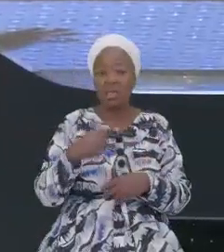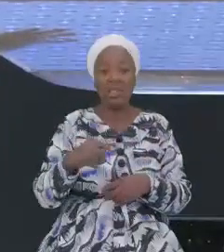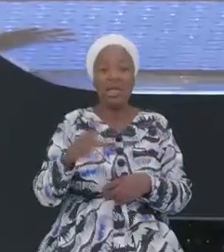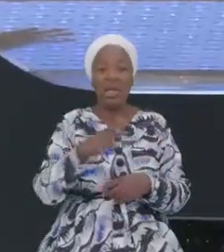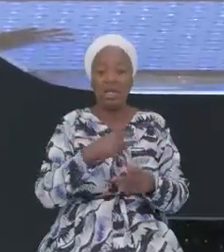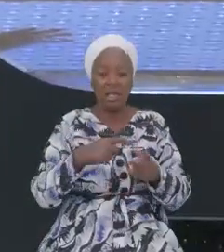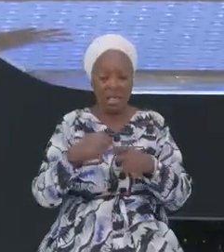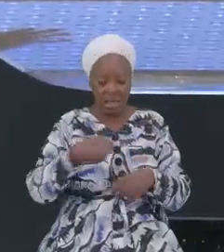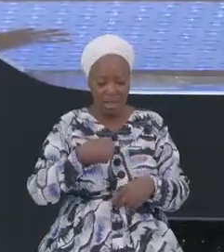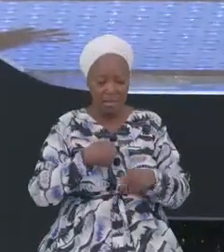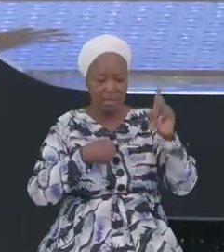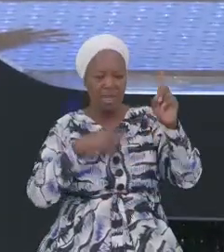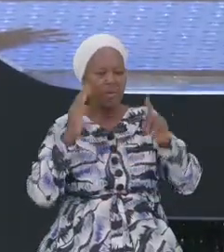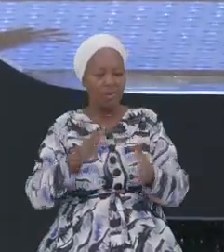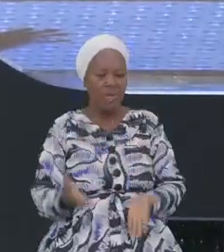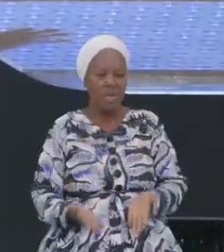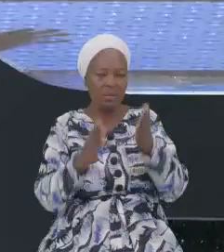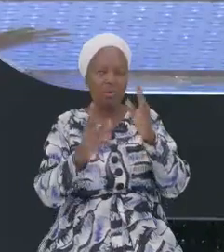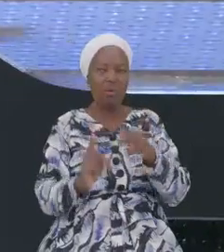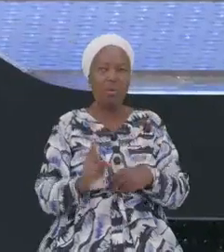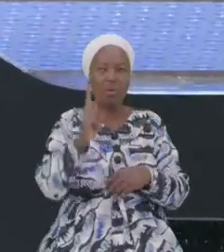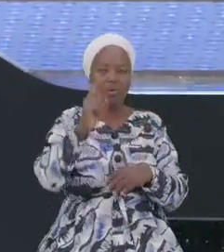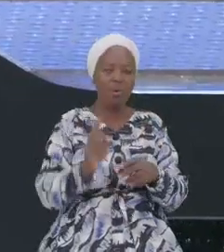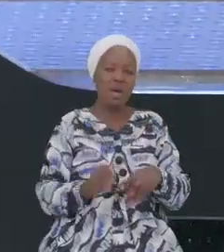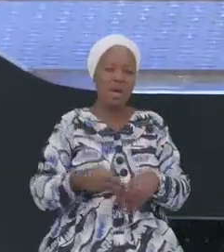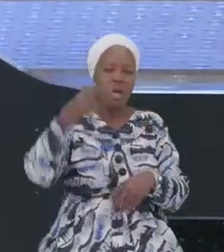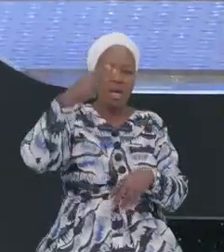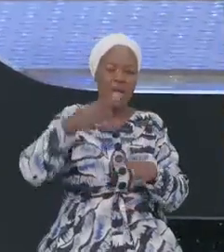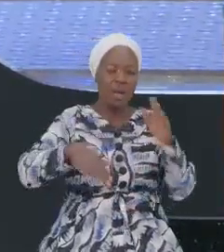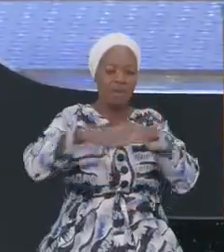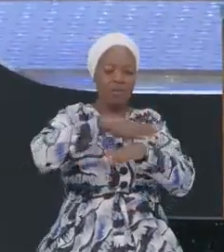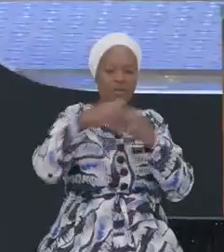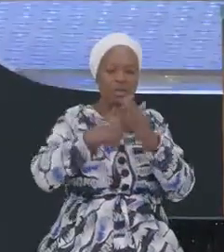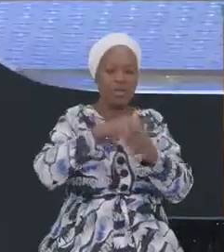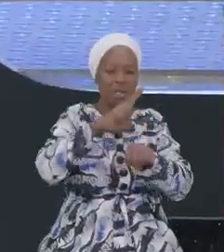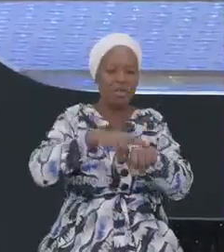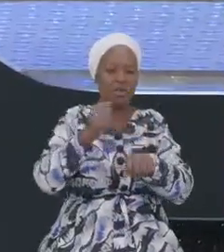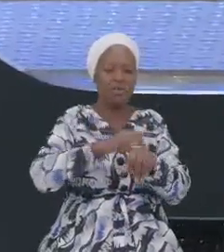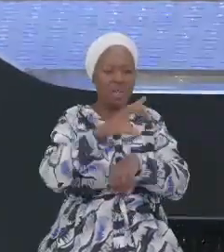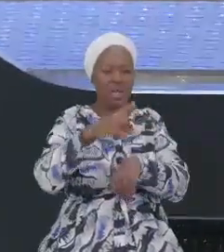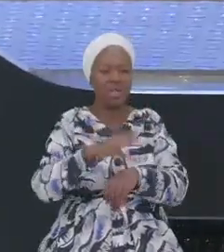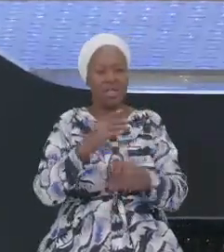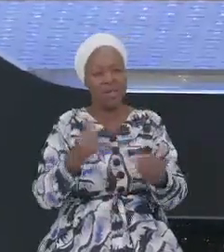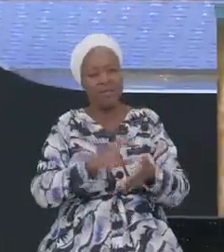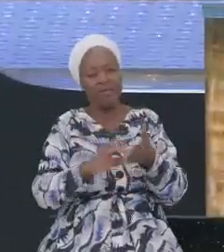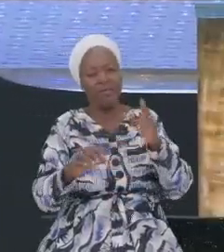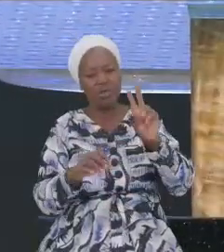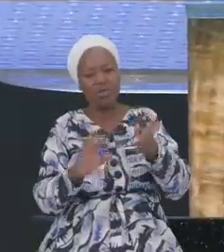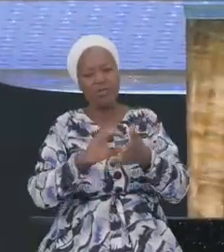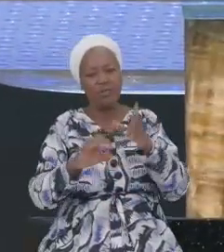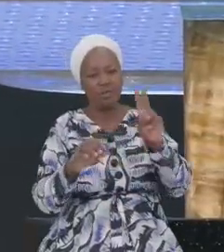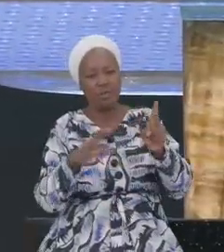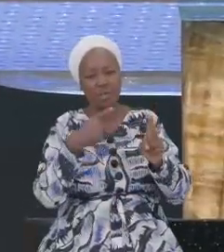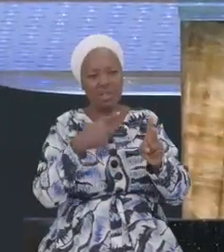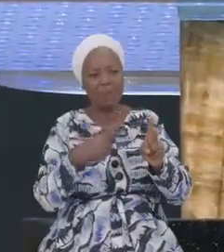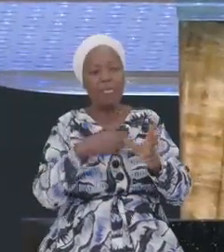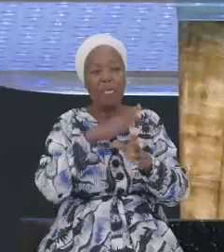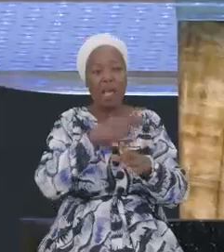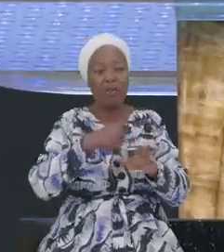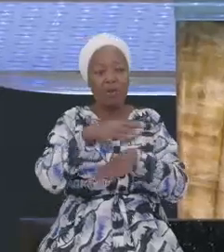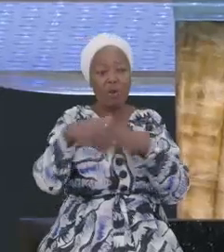you high above all the nations of the earth. And then in verse 2 it says, and all